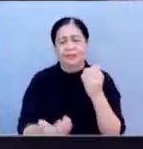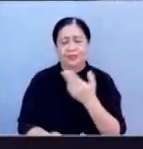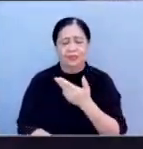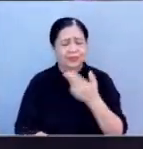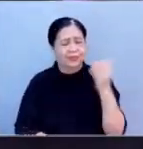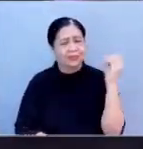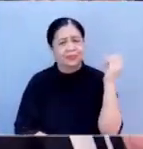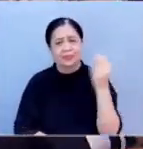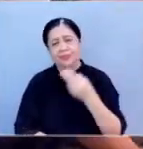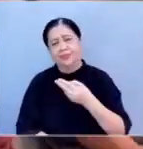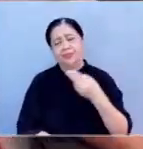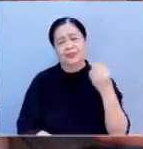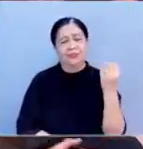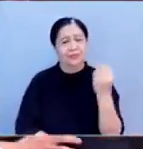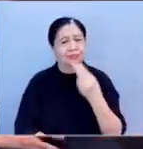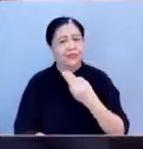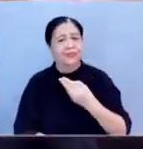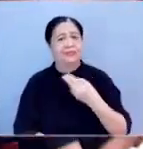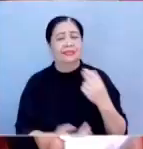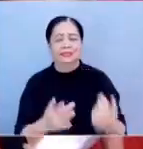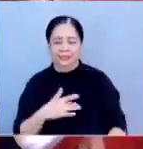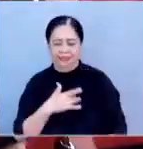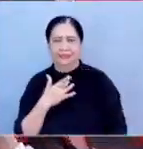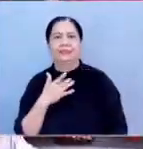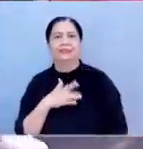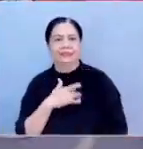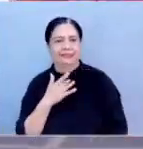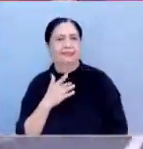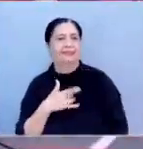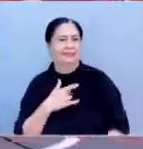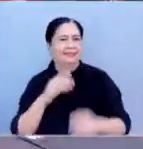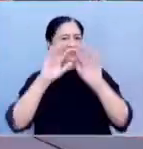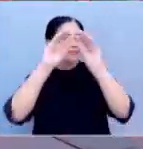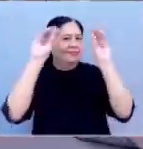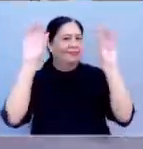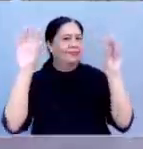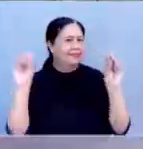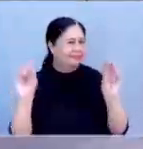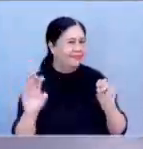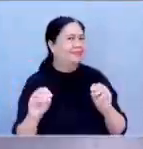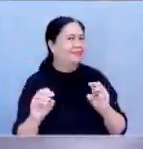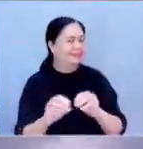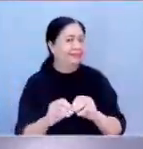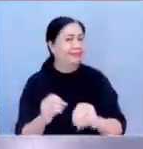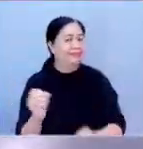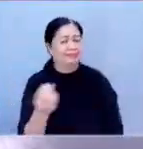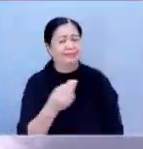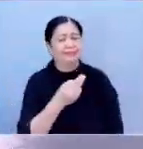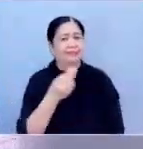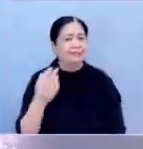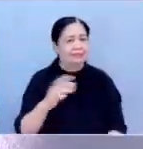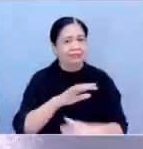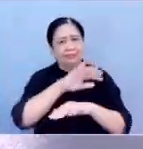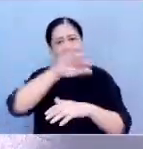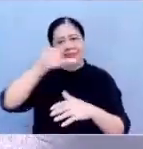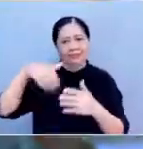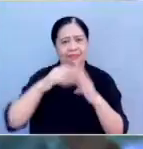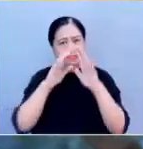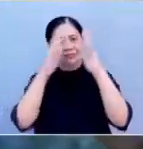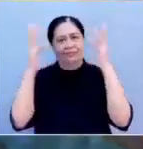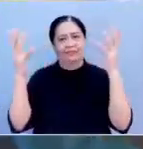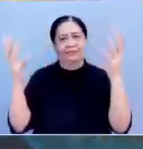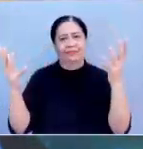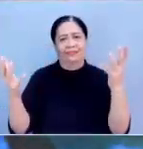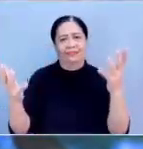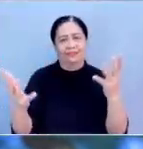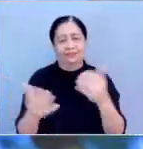Oh, oh, oh, the feeling of Christmas. All around the world,